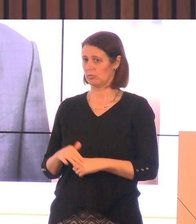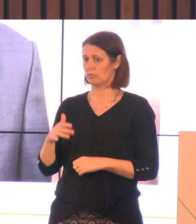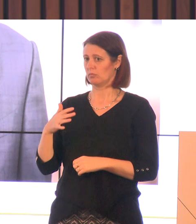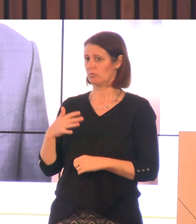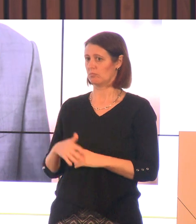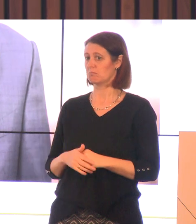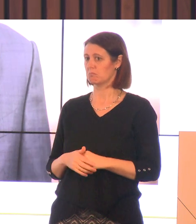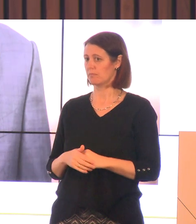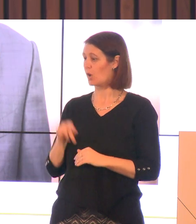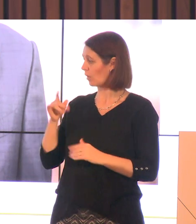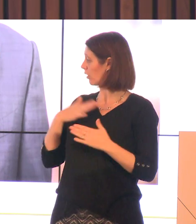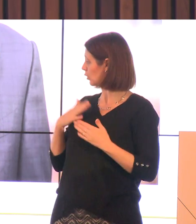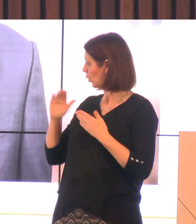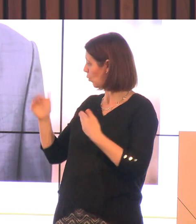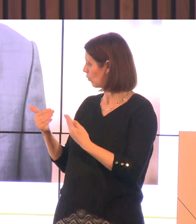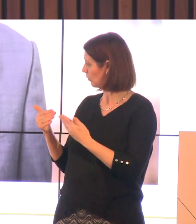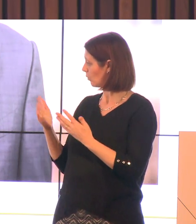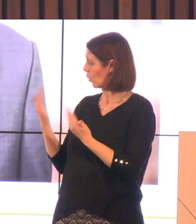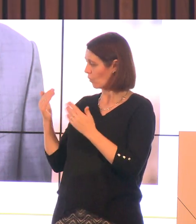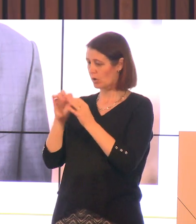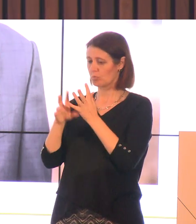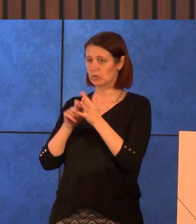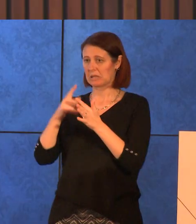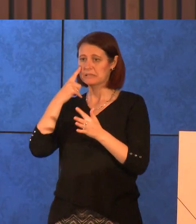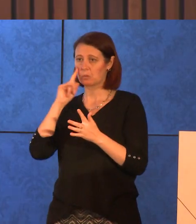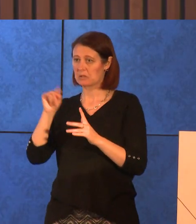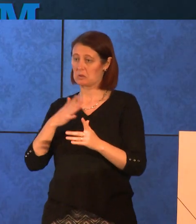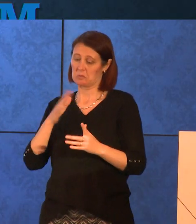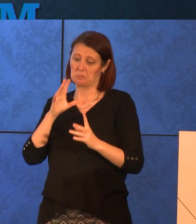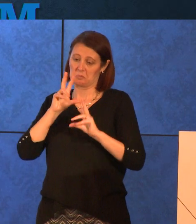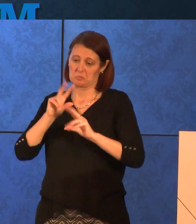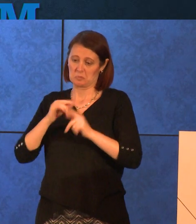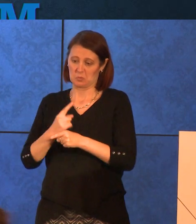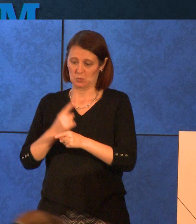welcome Bruce and let's hear what he's got to say. Thank you.